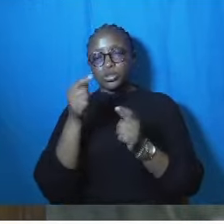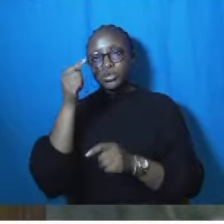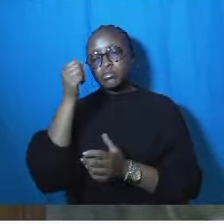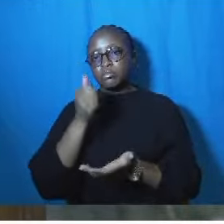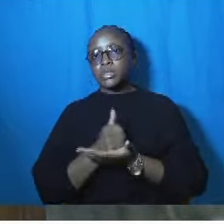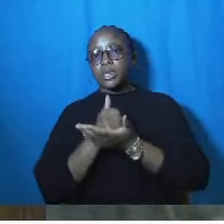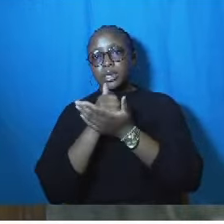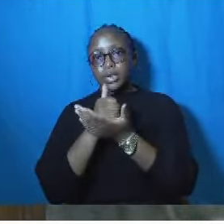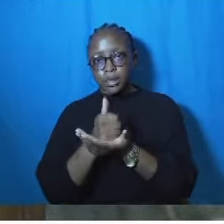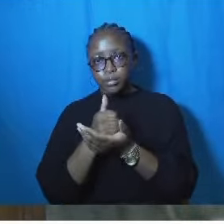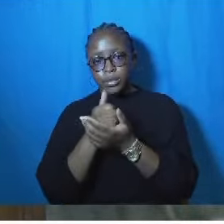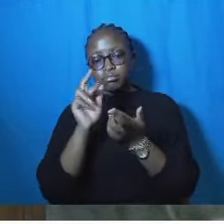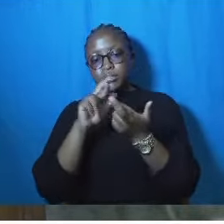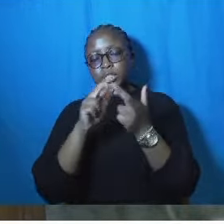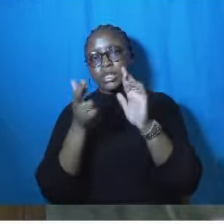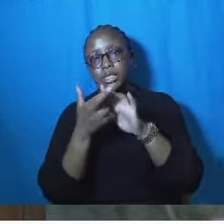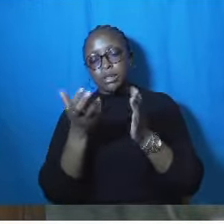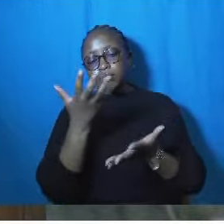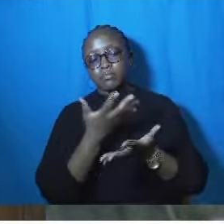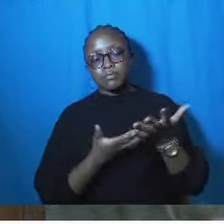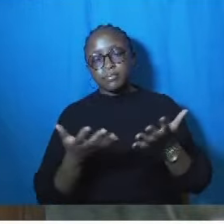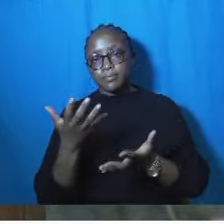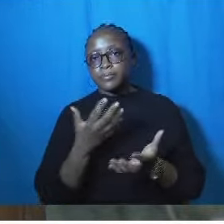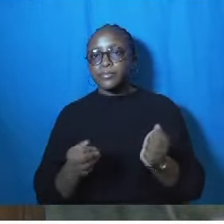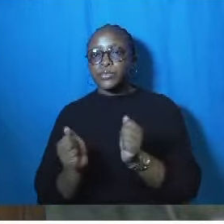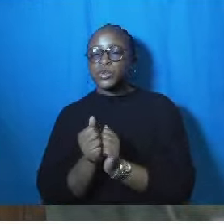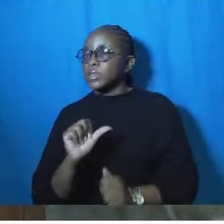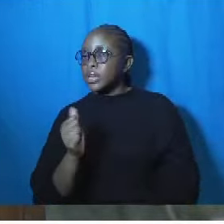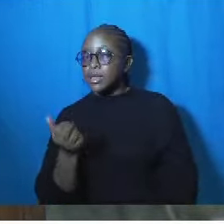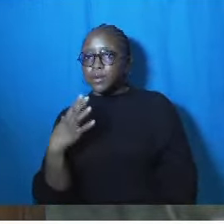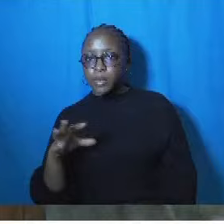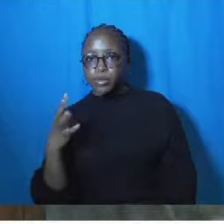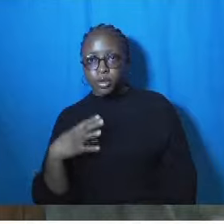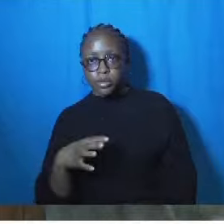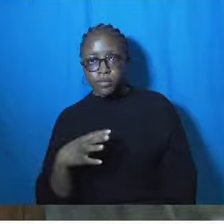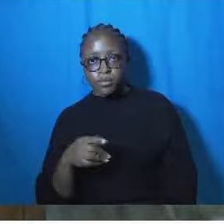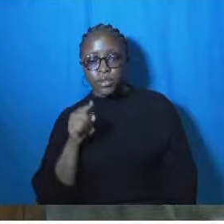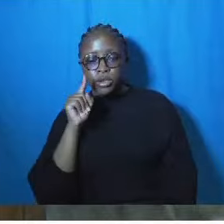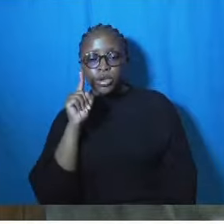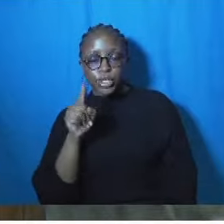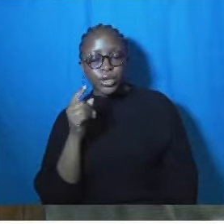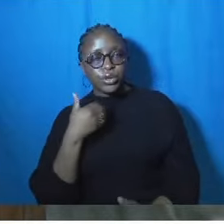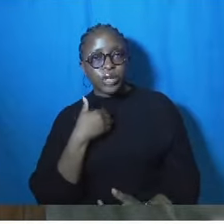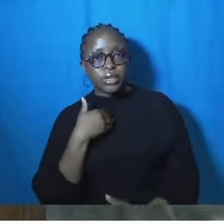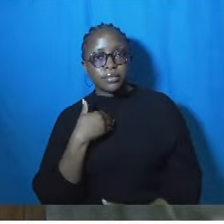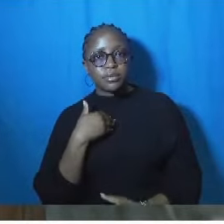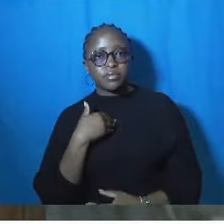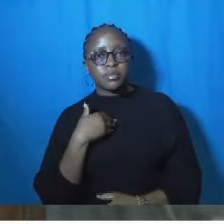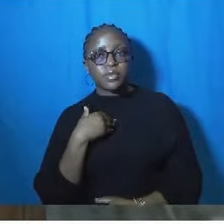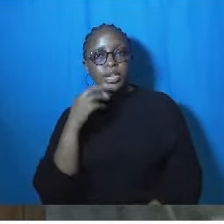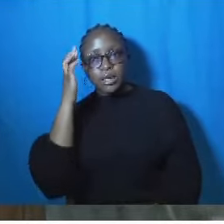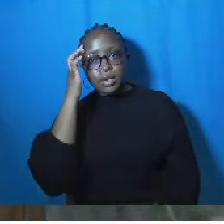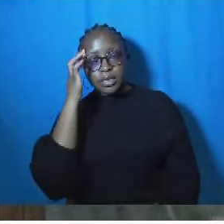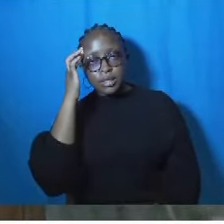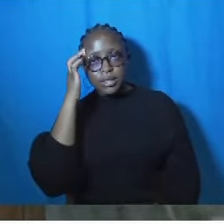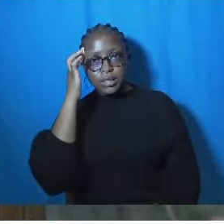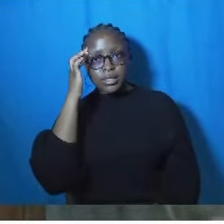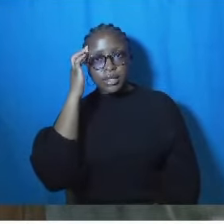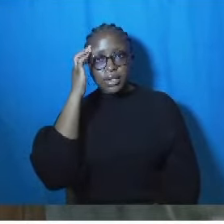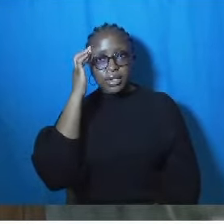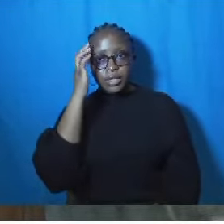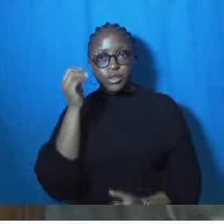Is there a reason you struggle to unite with others because you have not known the love of Jesus?